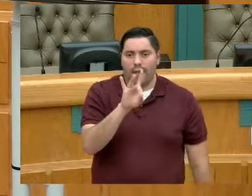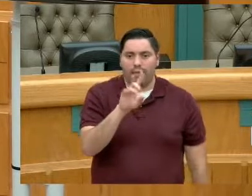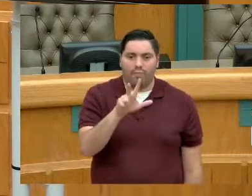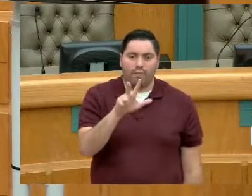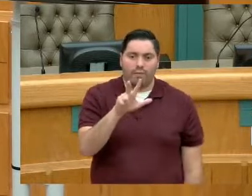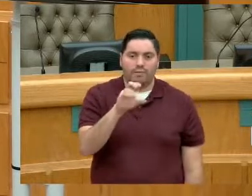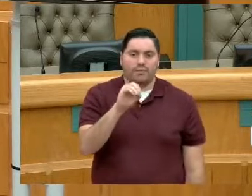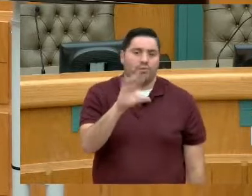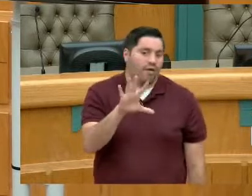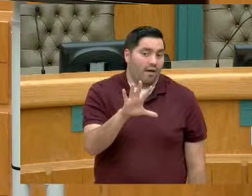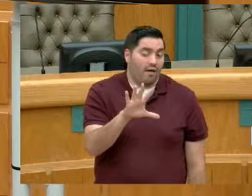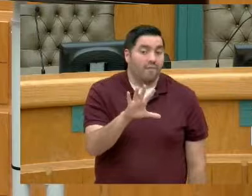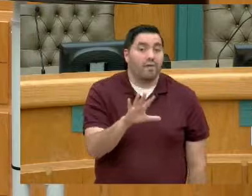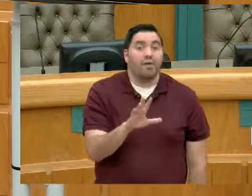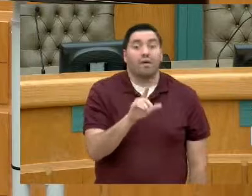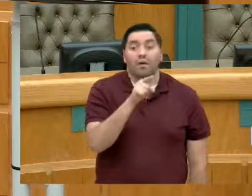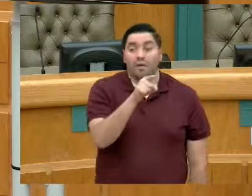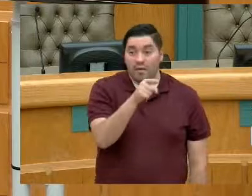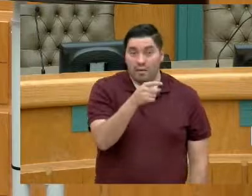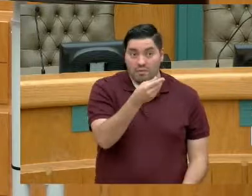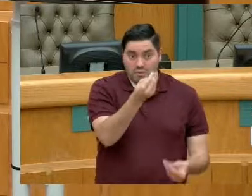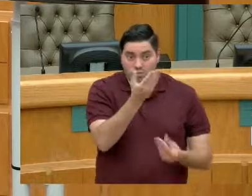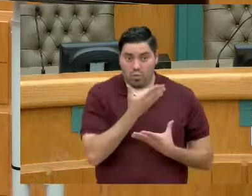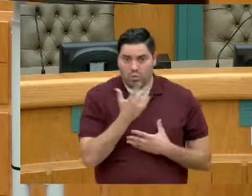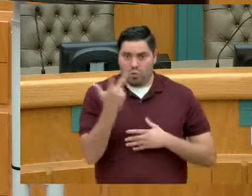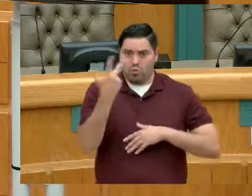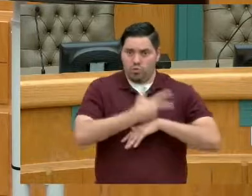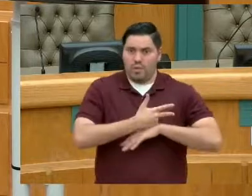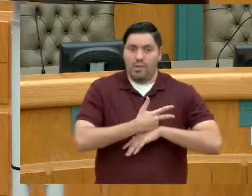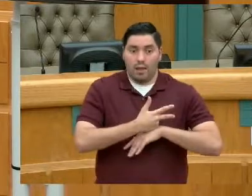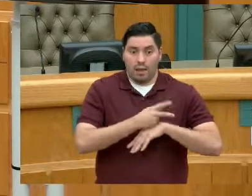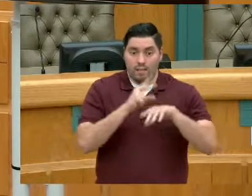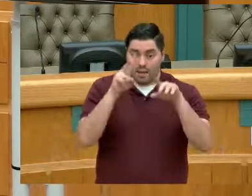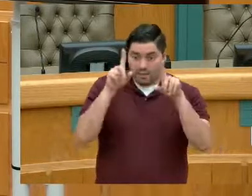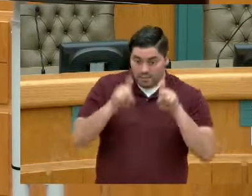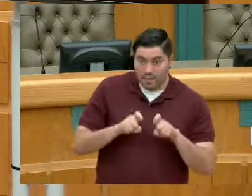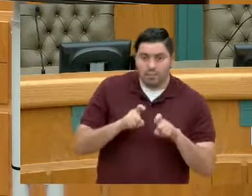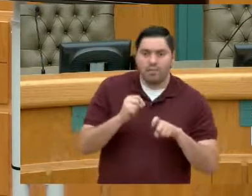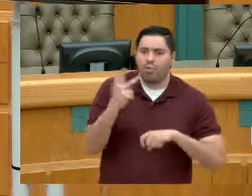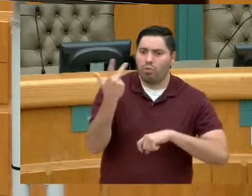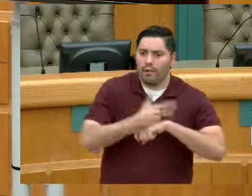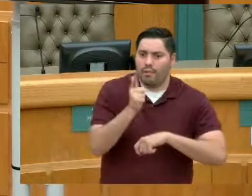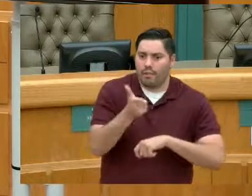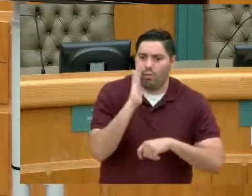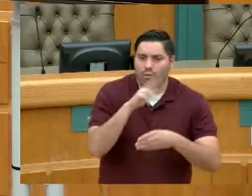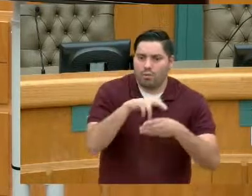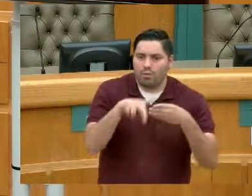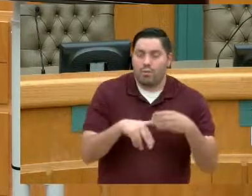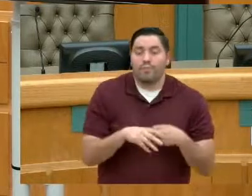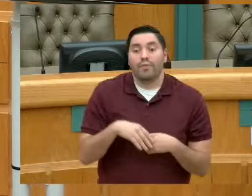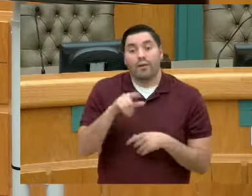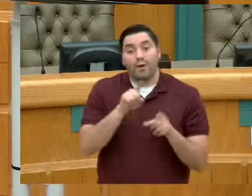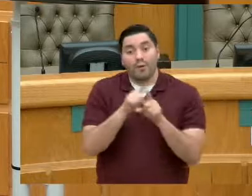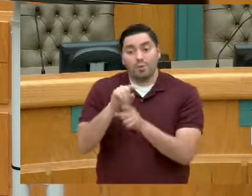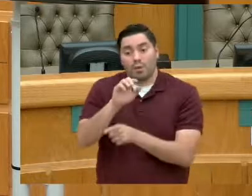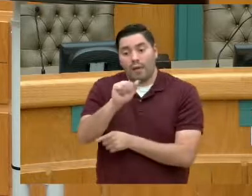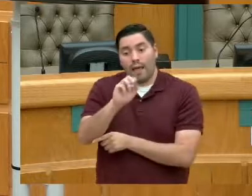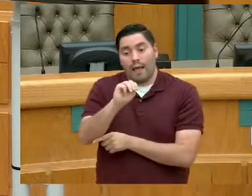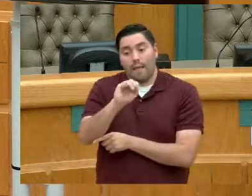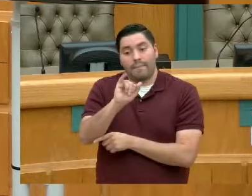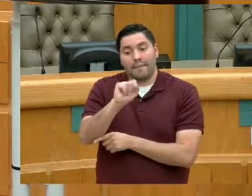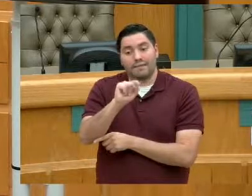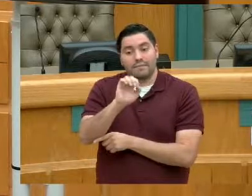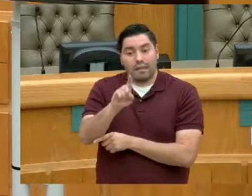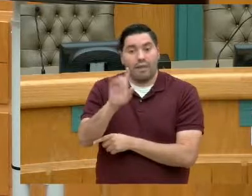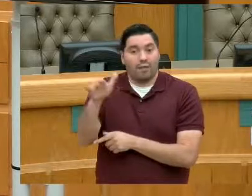361-814-8305, and we're being told they have a 3-day turnaround time for results. There's also Amistad Clinic, and their number